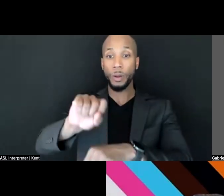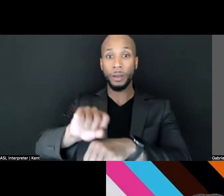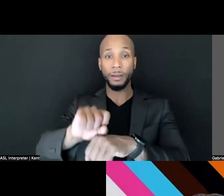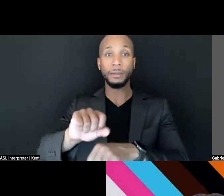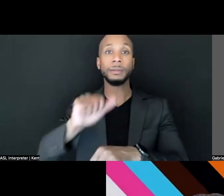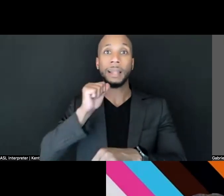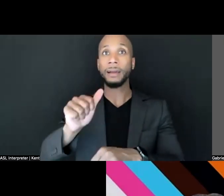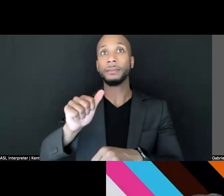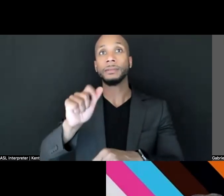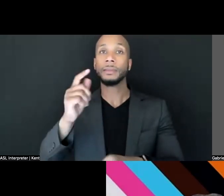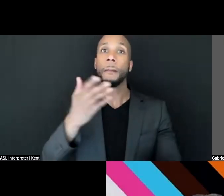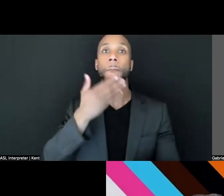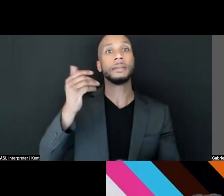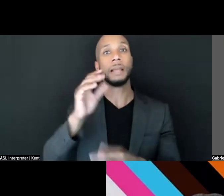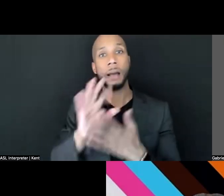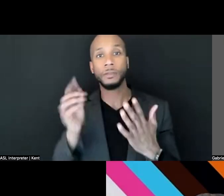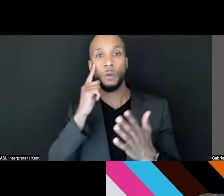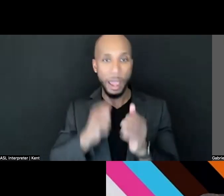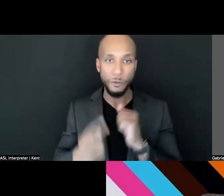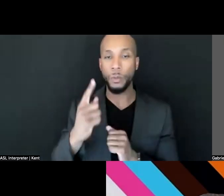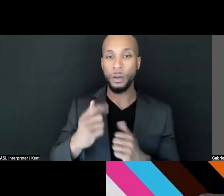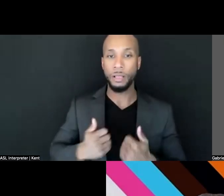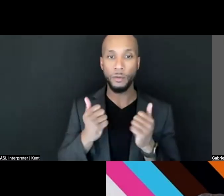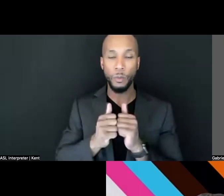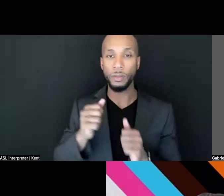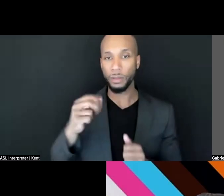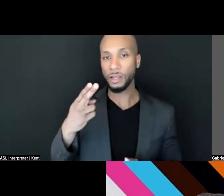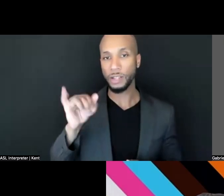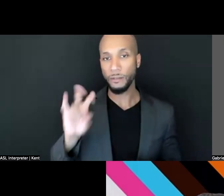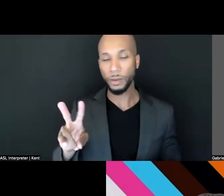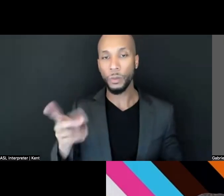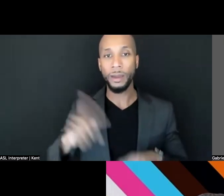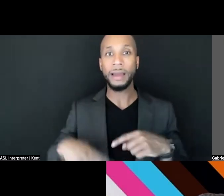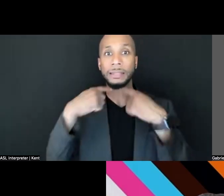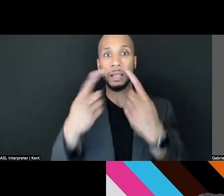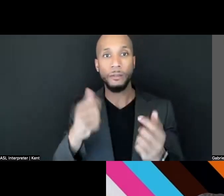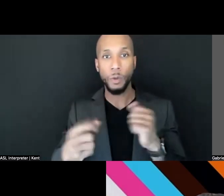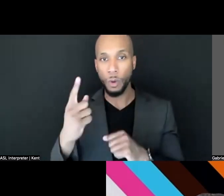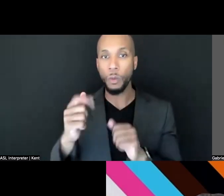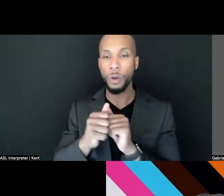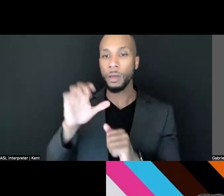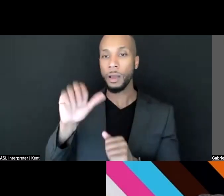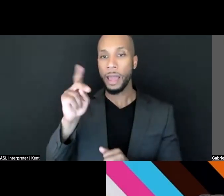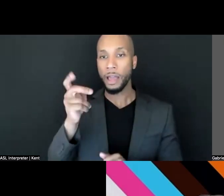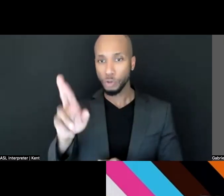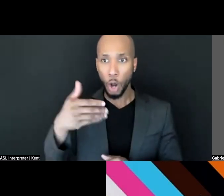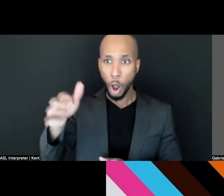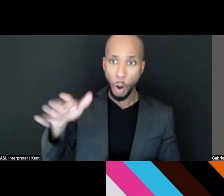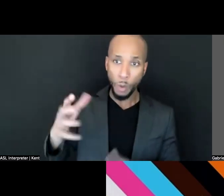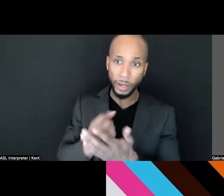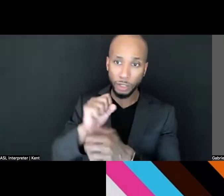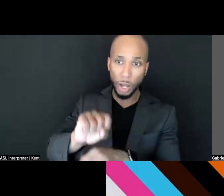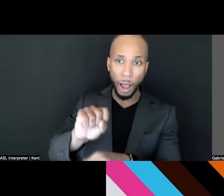best option for every person who's living with HIV. We don't tell every person mm-hmm, who has cancer that they should go out and get a job.